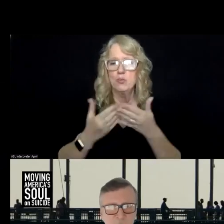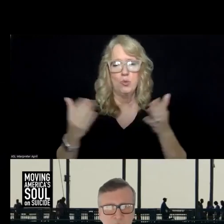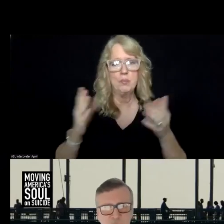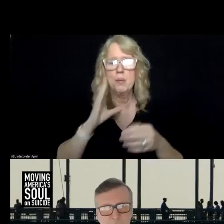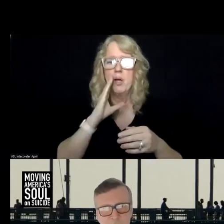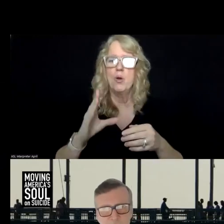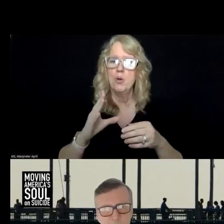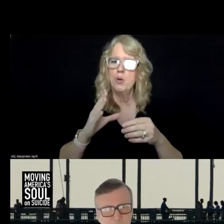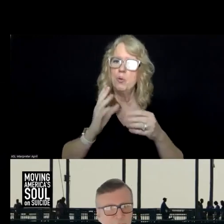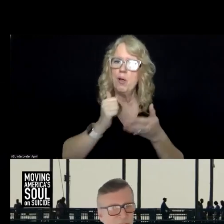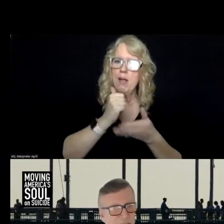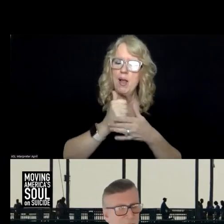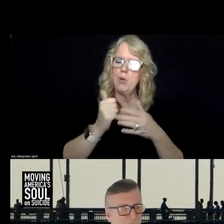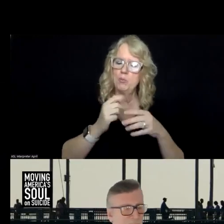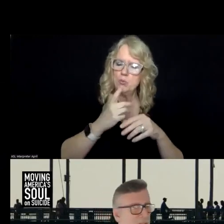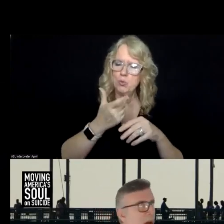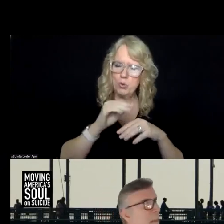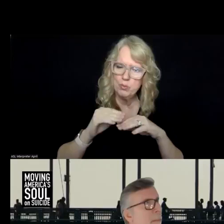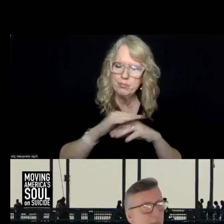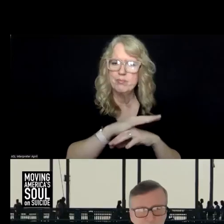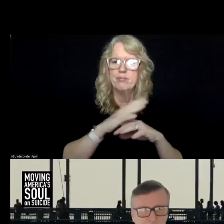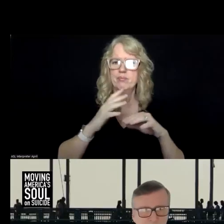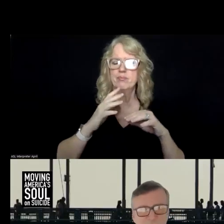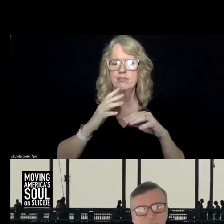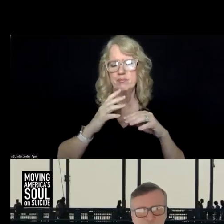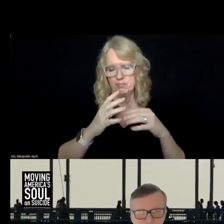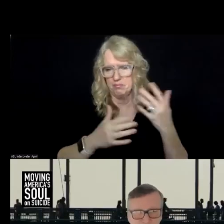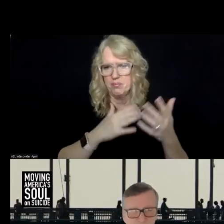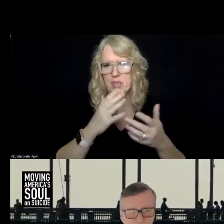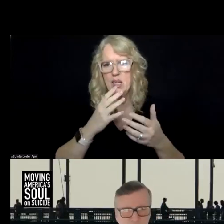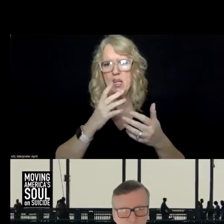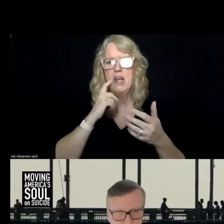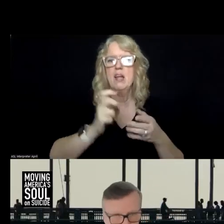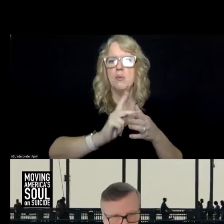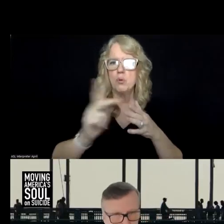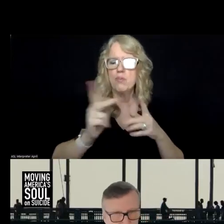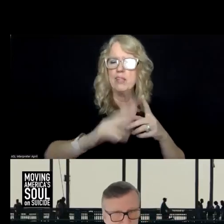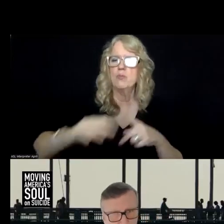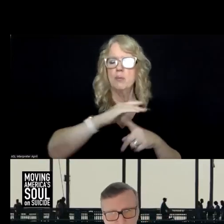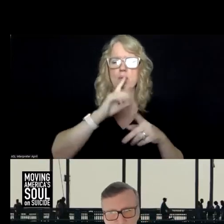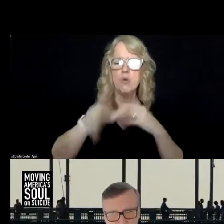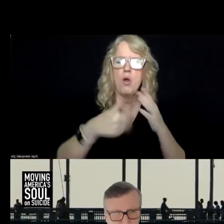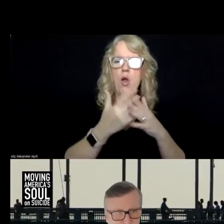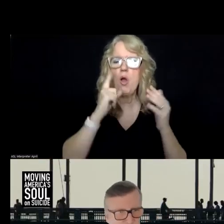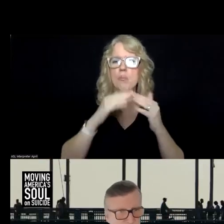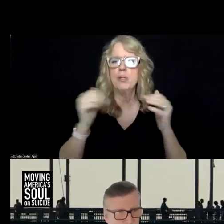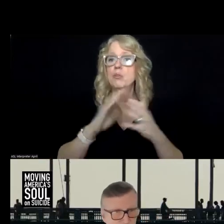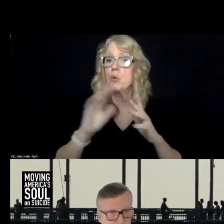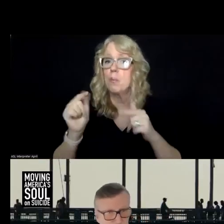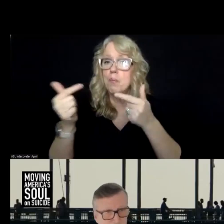very instrumental in shaping the supportive, effective, and professional environment for all peer support. So back to you,